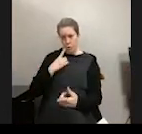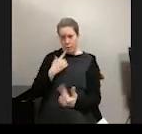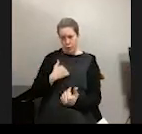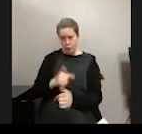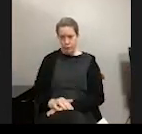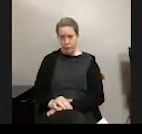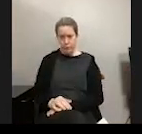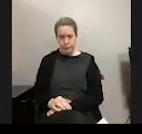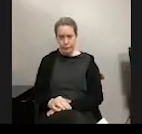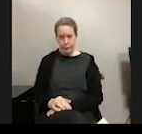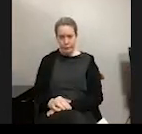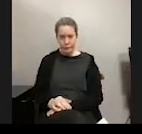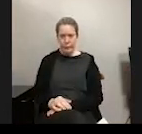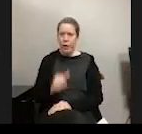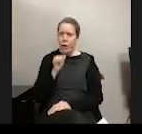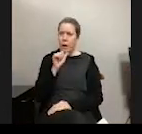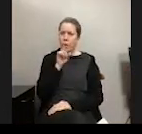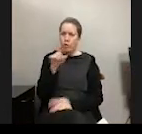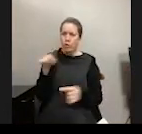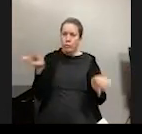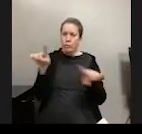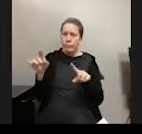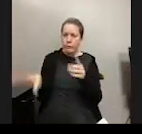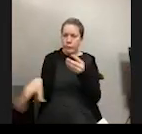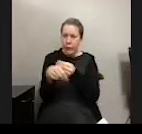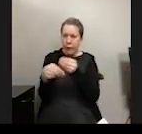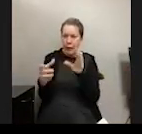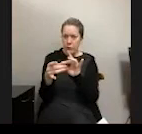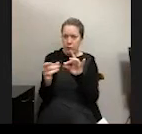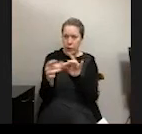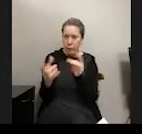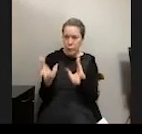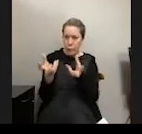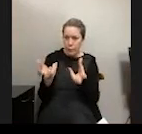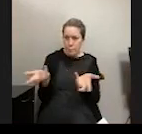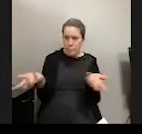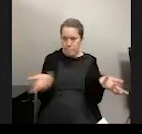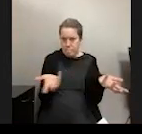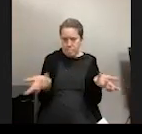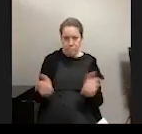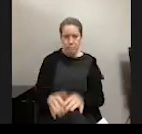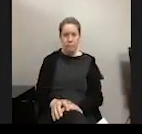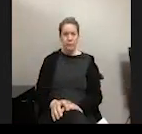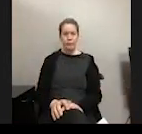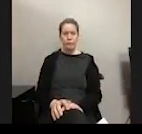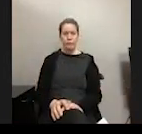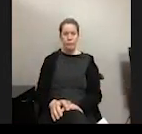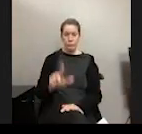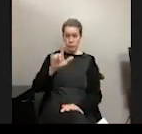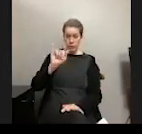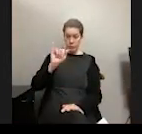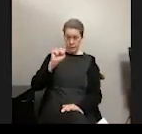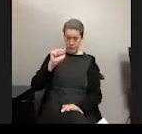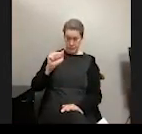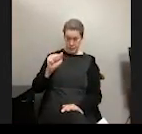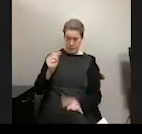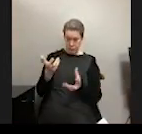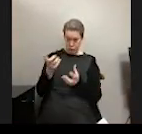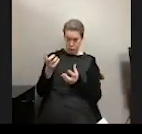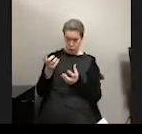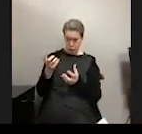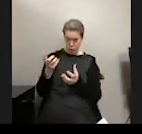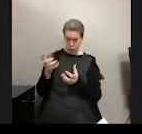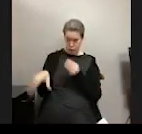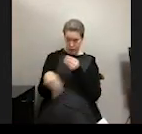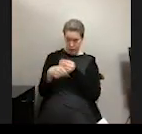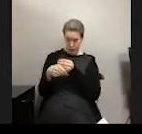You're welcome. Kais, I'm not sure if you had anything to add to that. Thank you. Yeah, and Lisa, if there's anything that you had wanted to share in the same periphery, if you